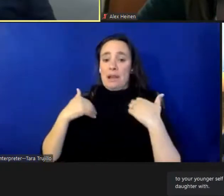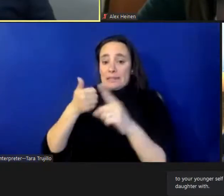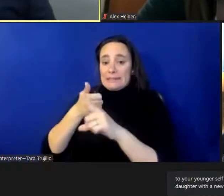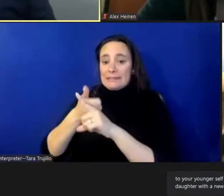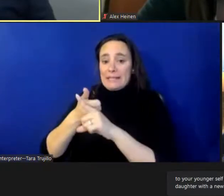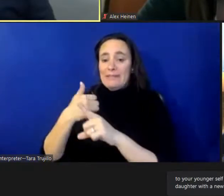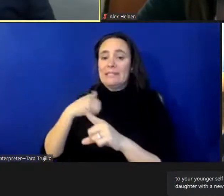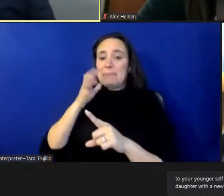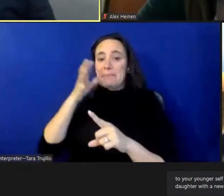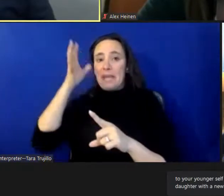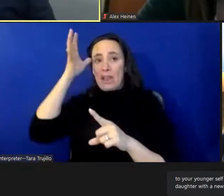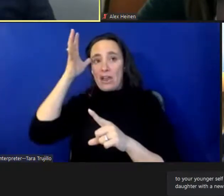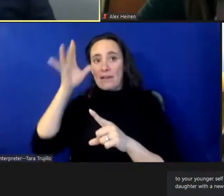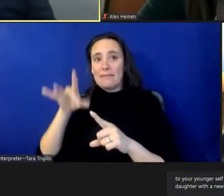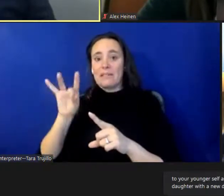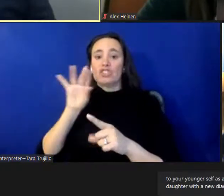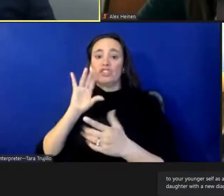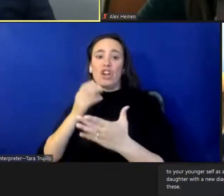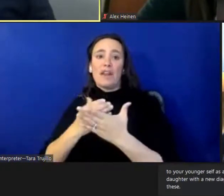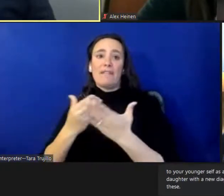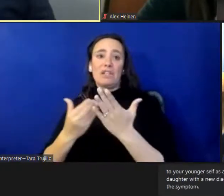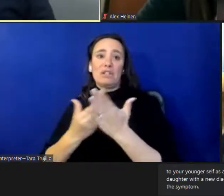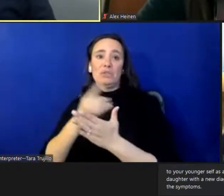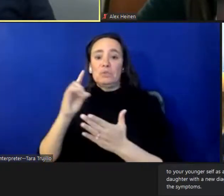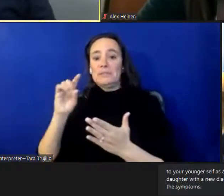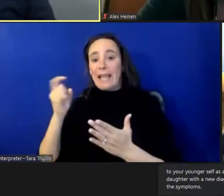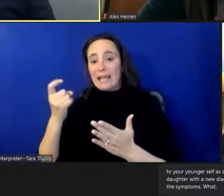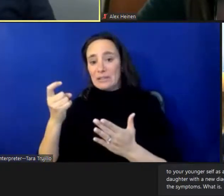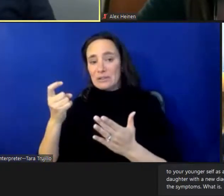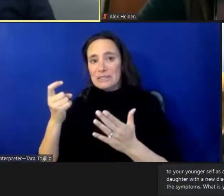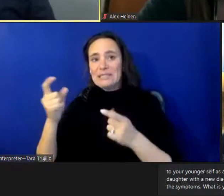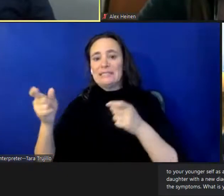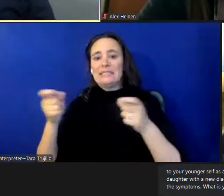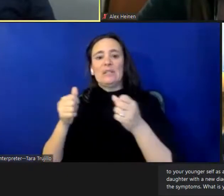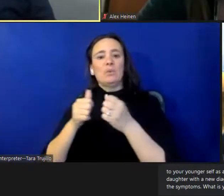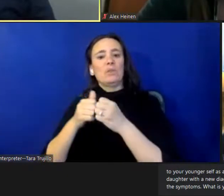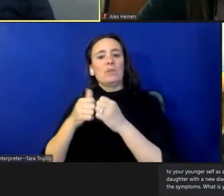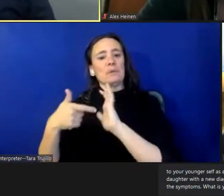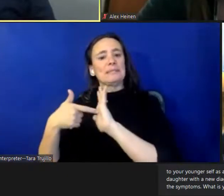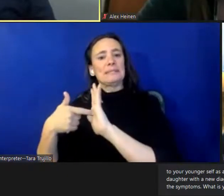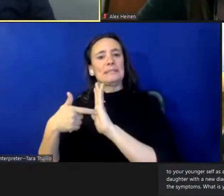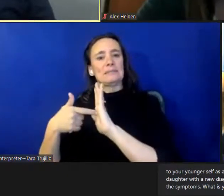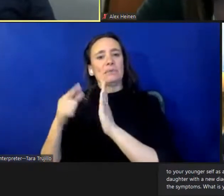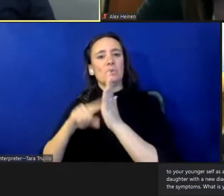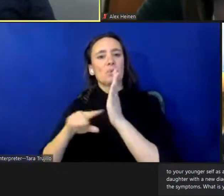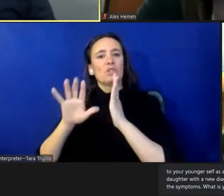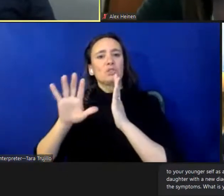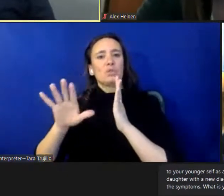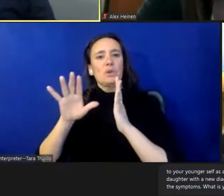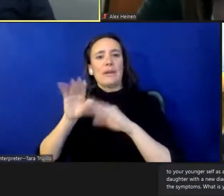new diagnosis or who's dealing with these symptoms, what is your advice to parents?